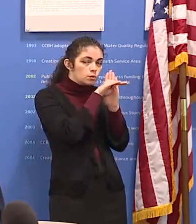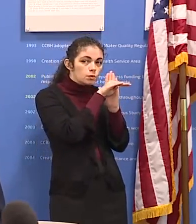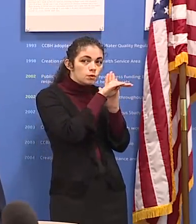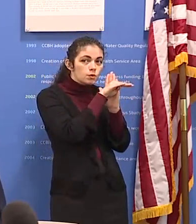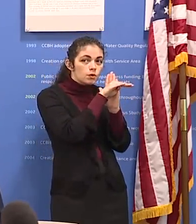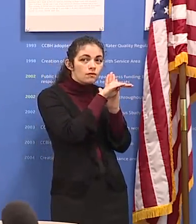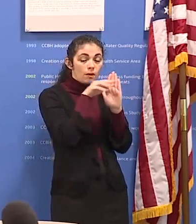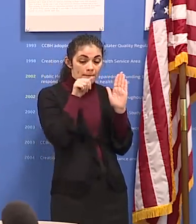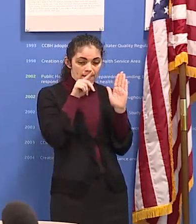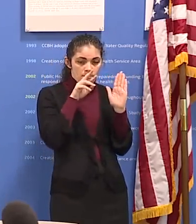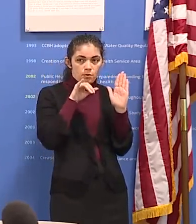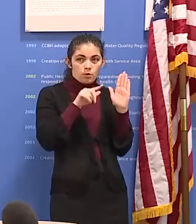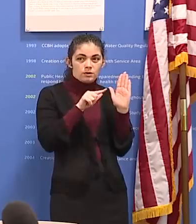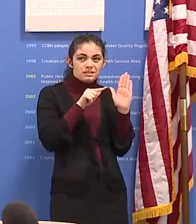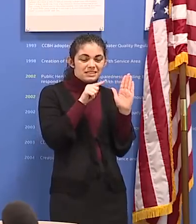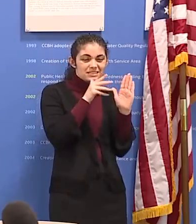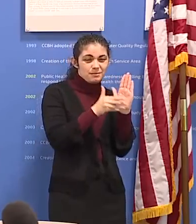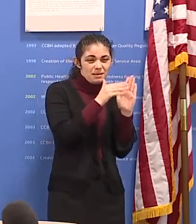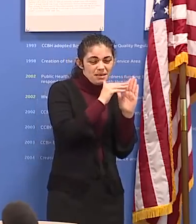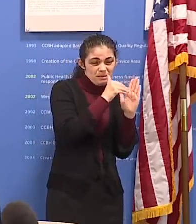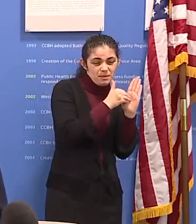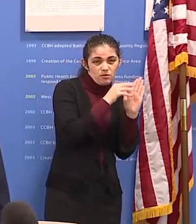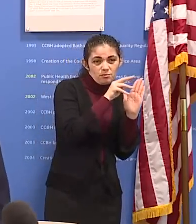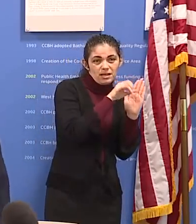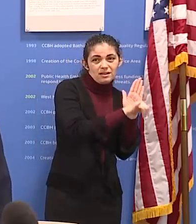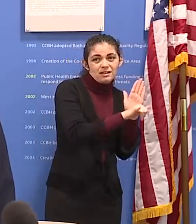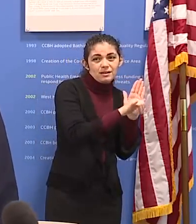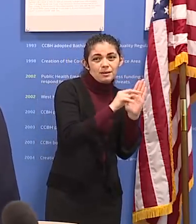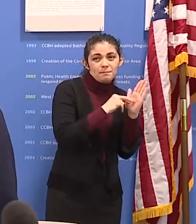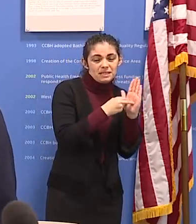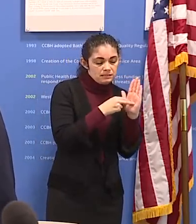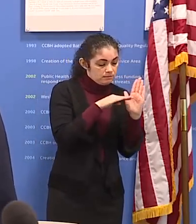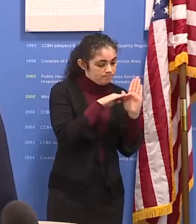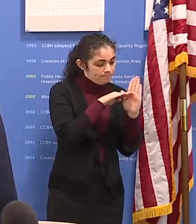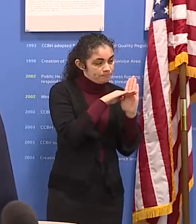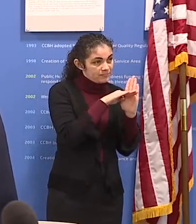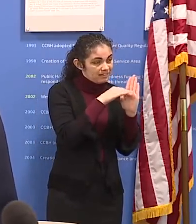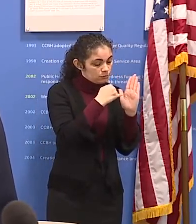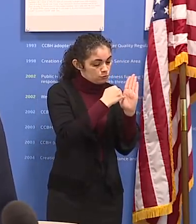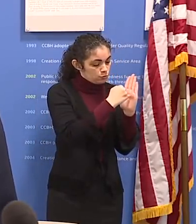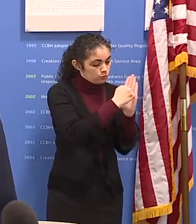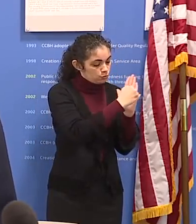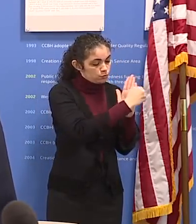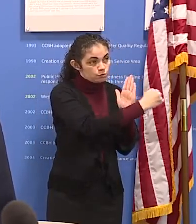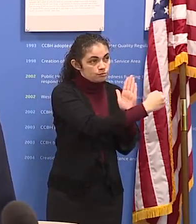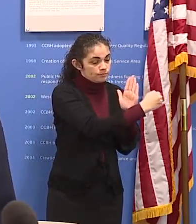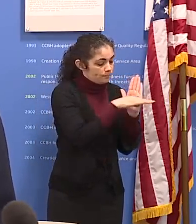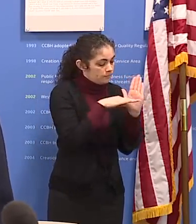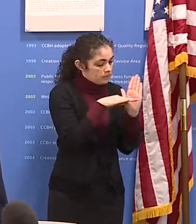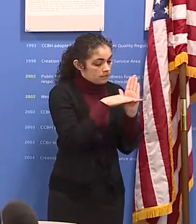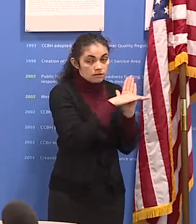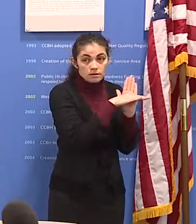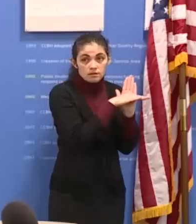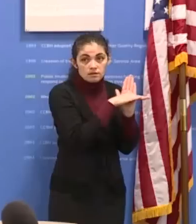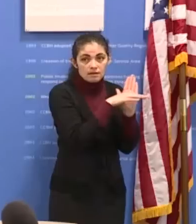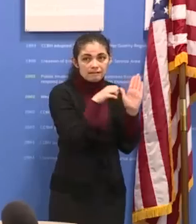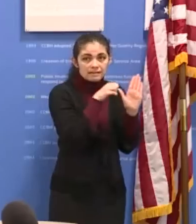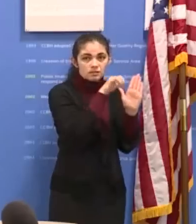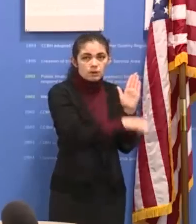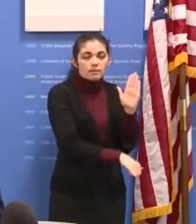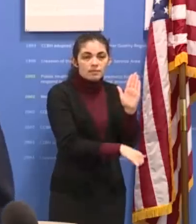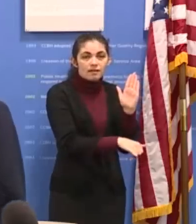from mid-April into perhaps mid-May. That means we're staying below that dotted line threshold for the healthcare system. By extending